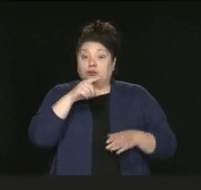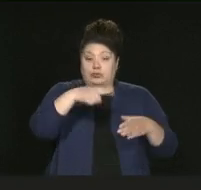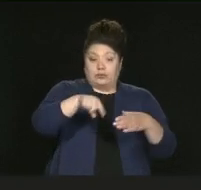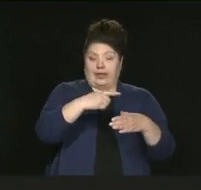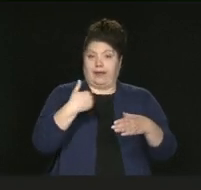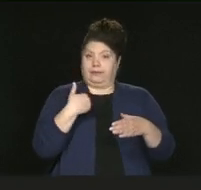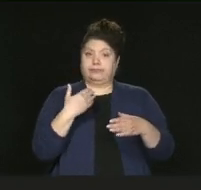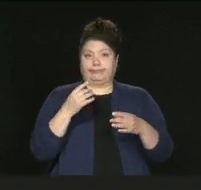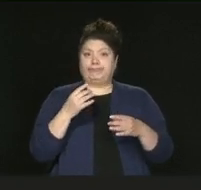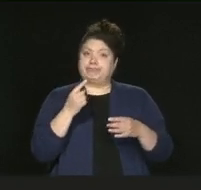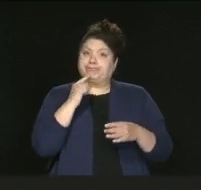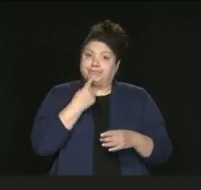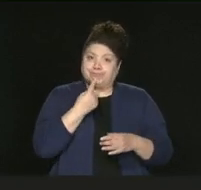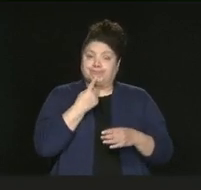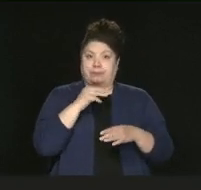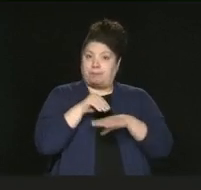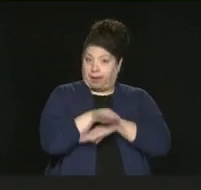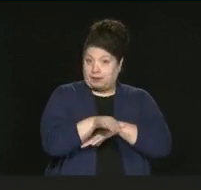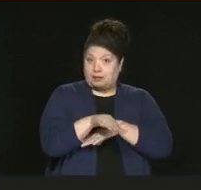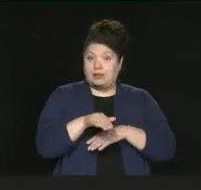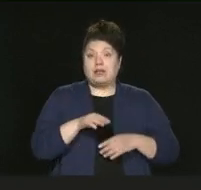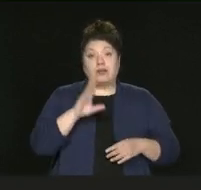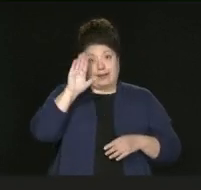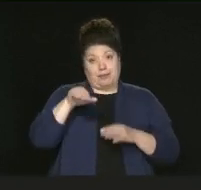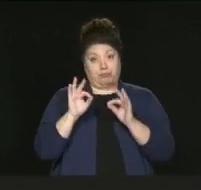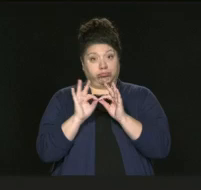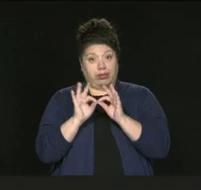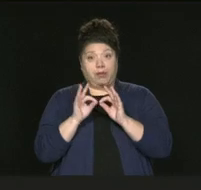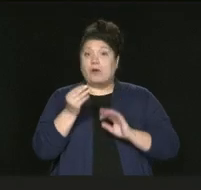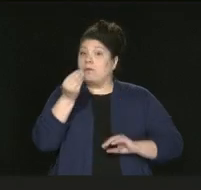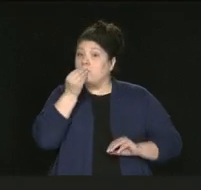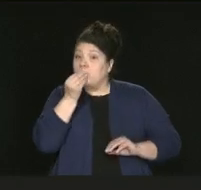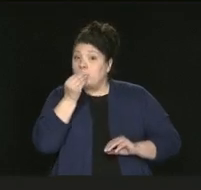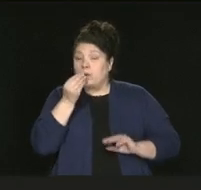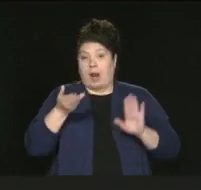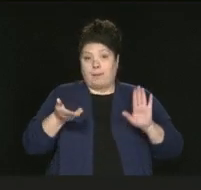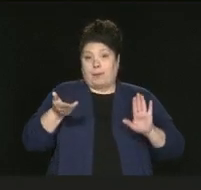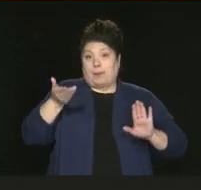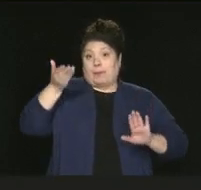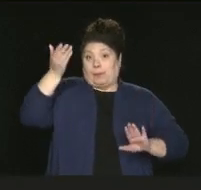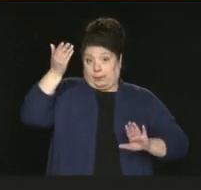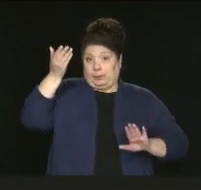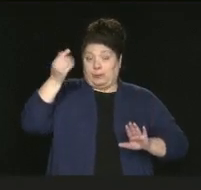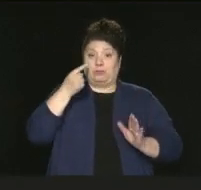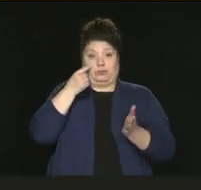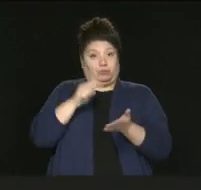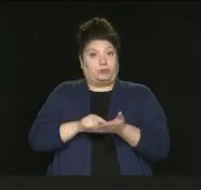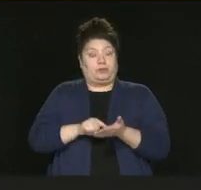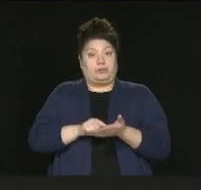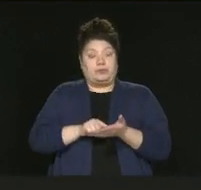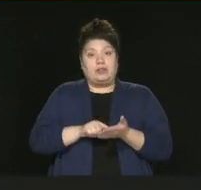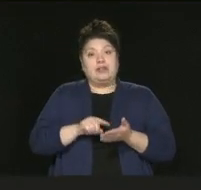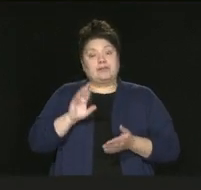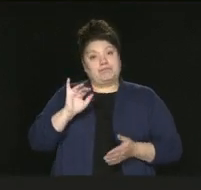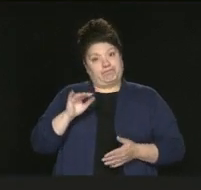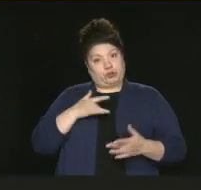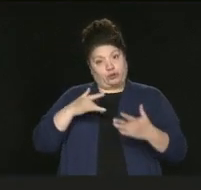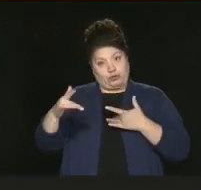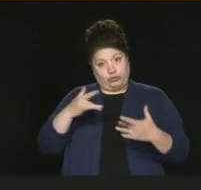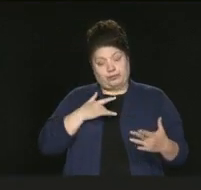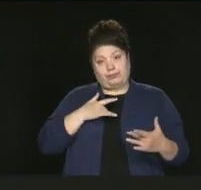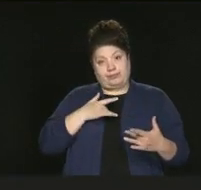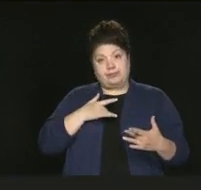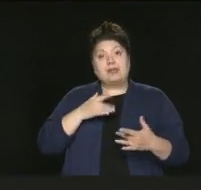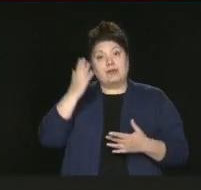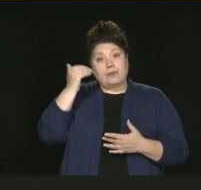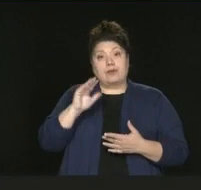And the price of food has gone up, of course, which is another concern because of supply chain problems